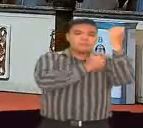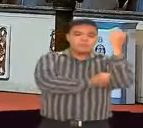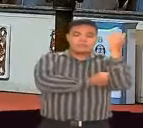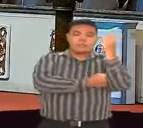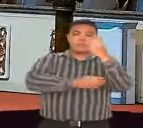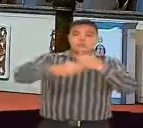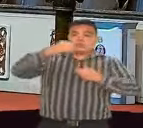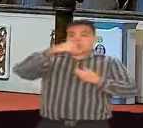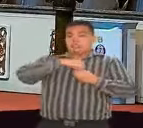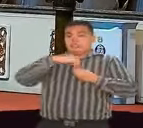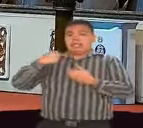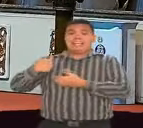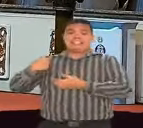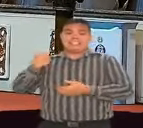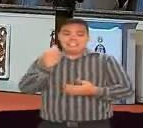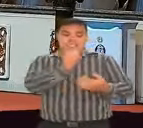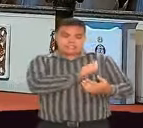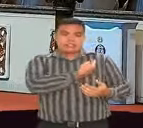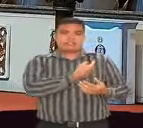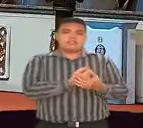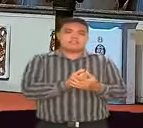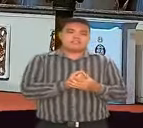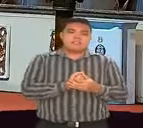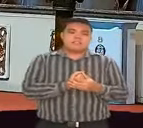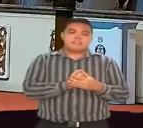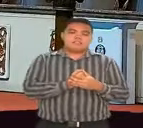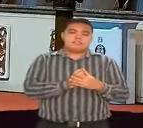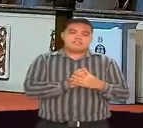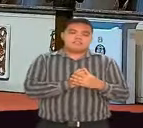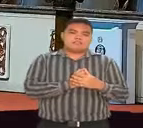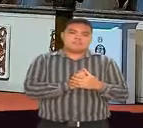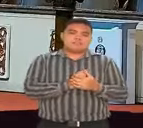is in us, literally in us.